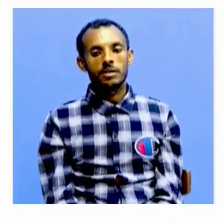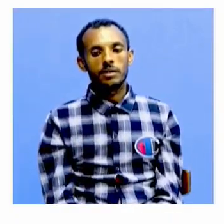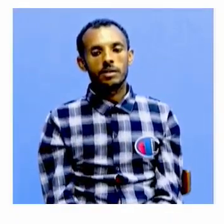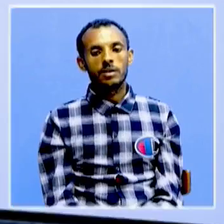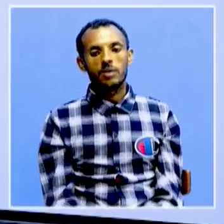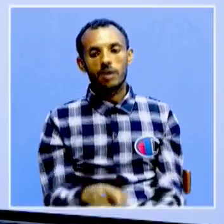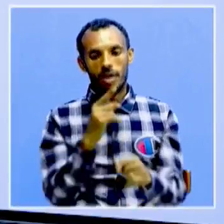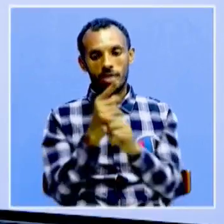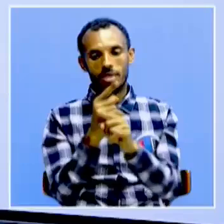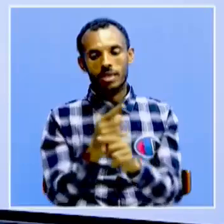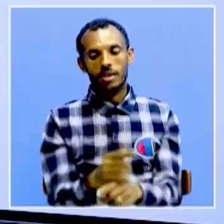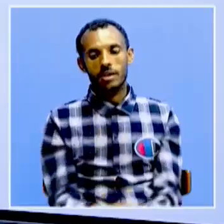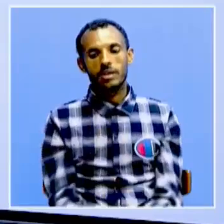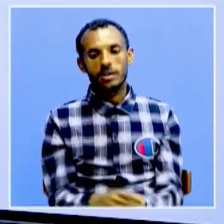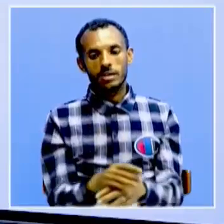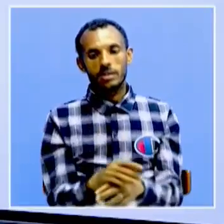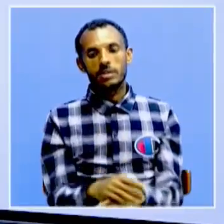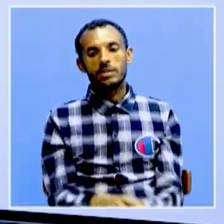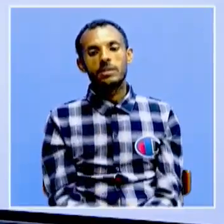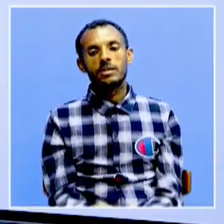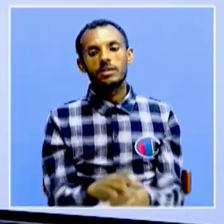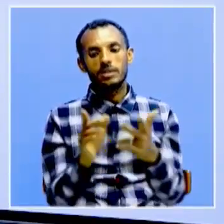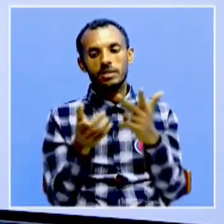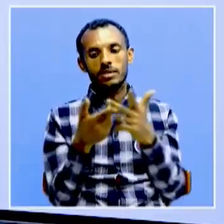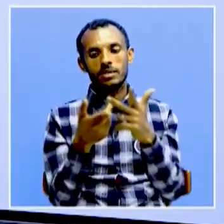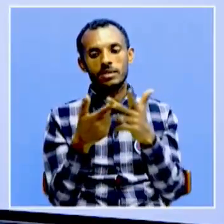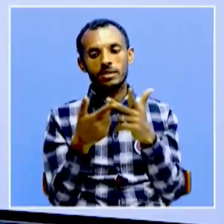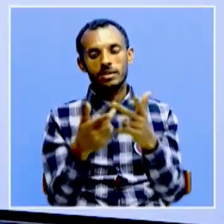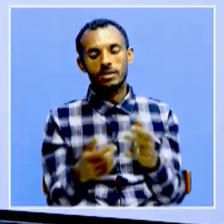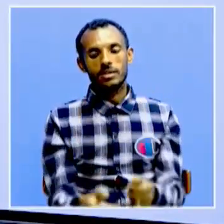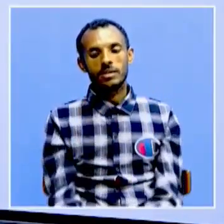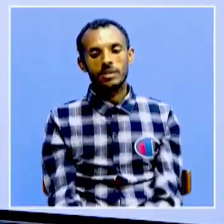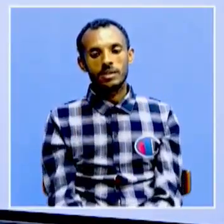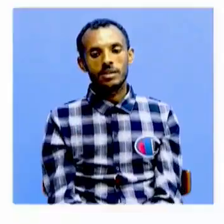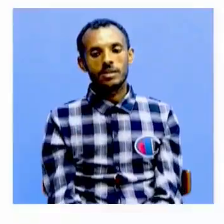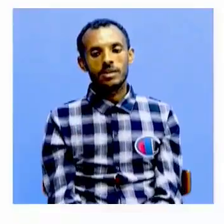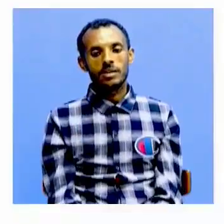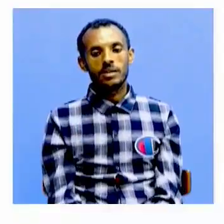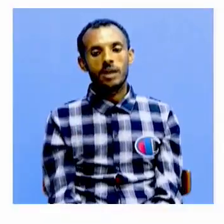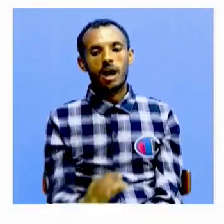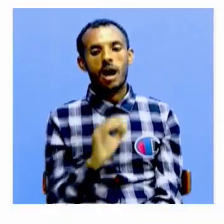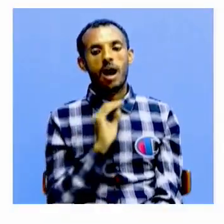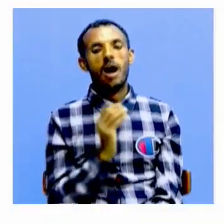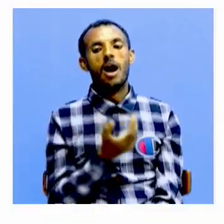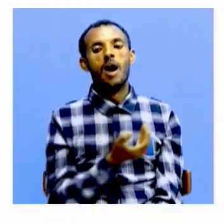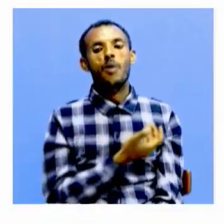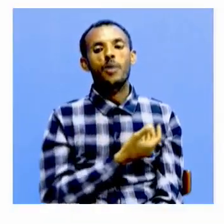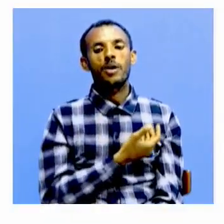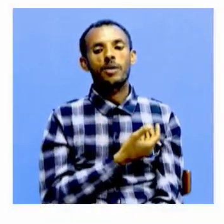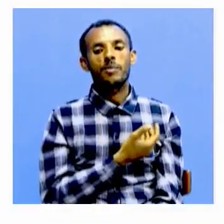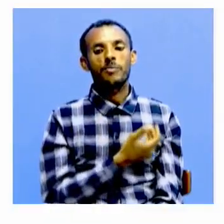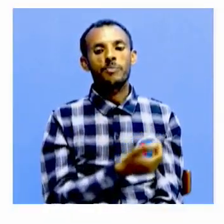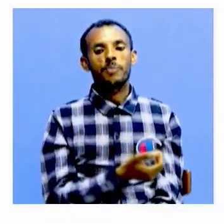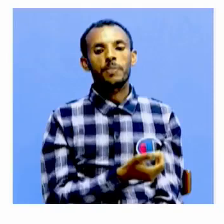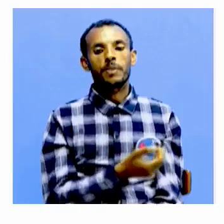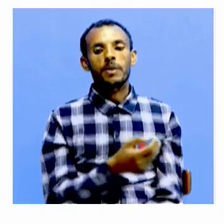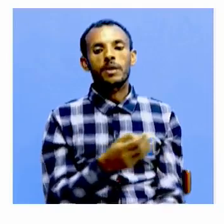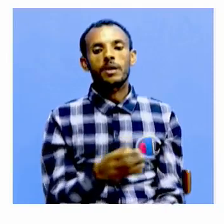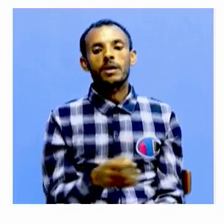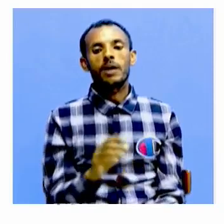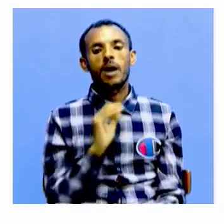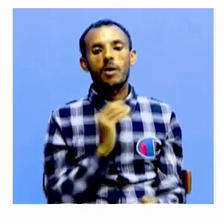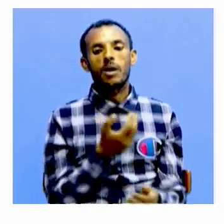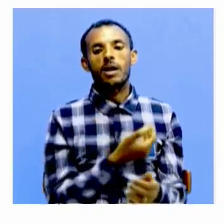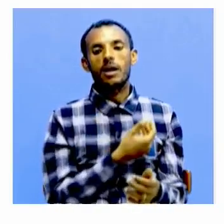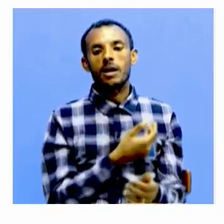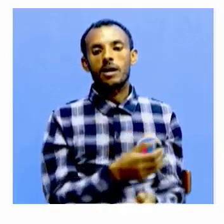All right? And the third one, our modern